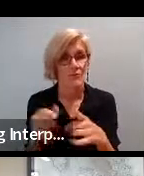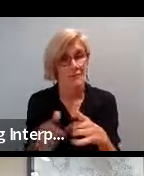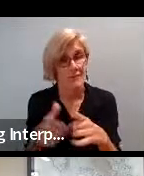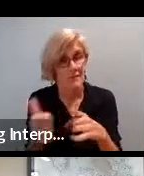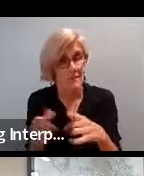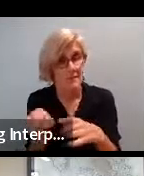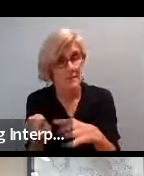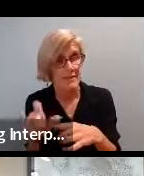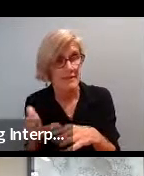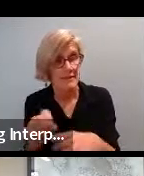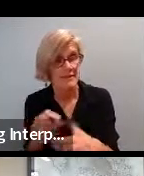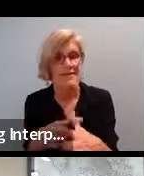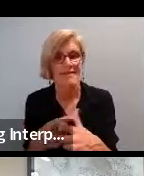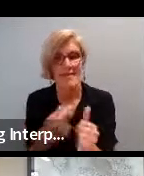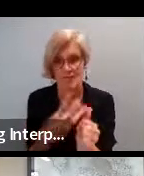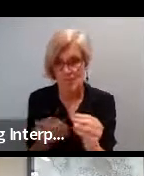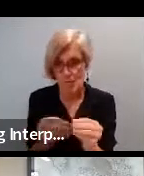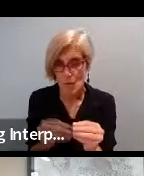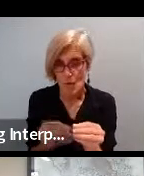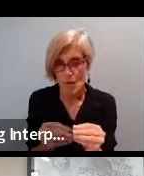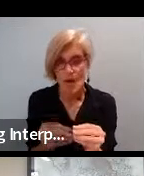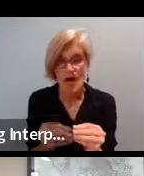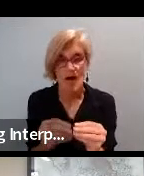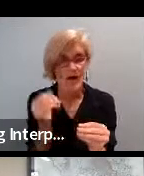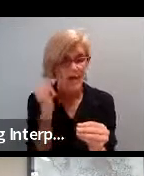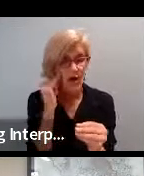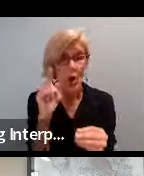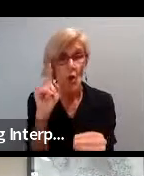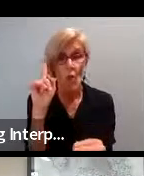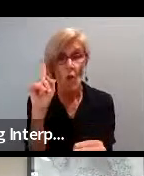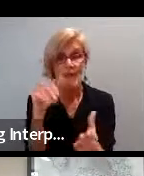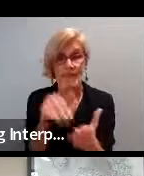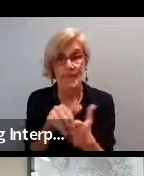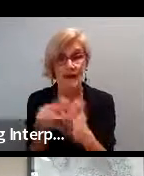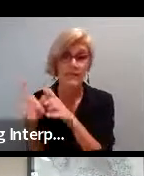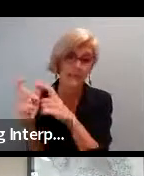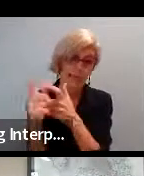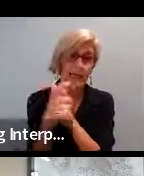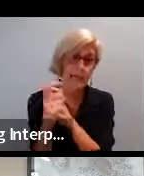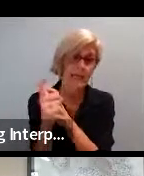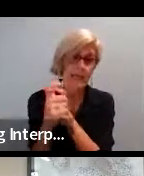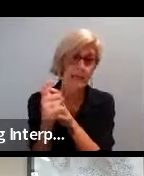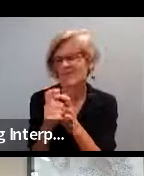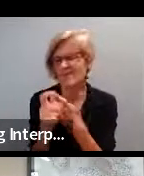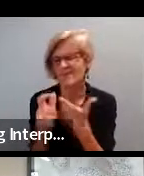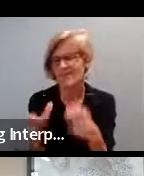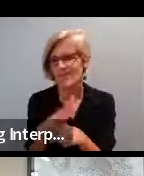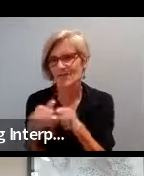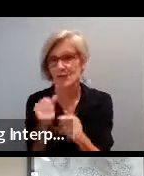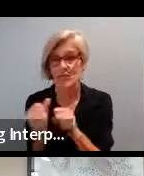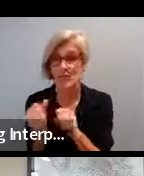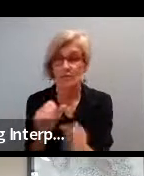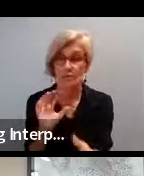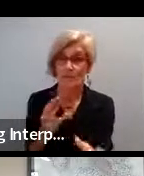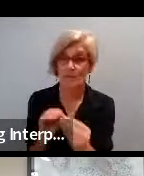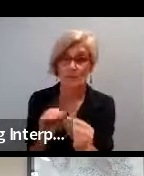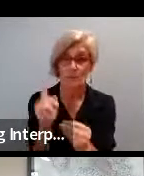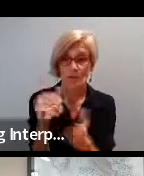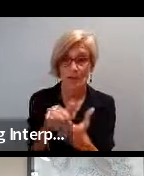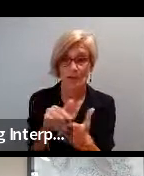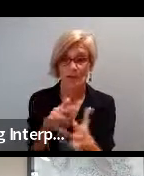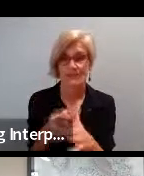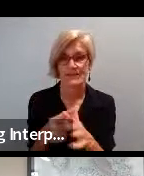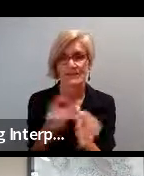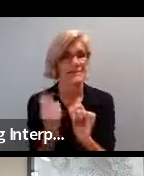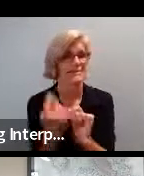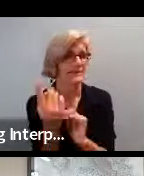And then a few more. If you've done 1,000 laps in the whole year, then you would get this